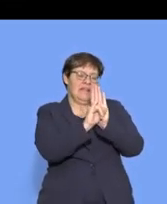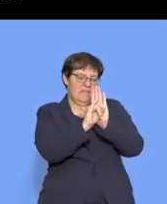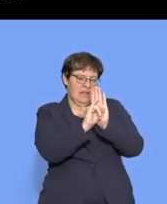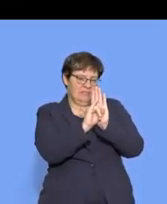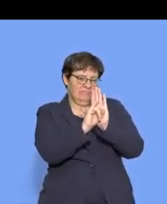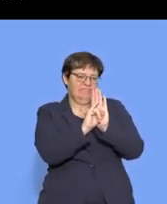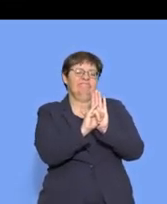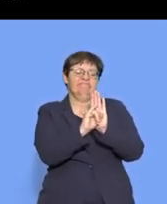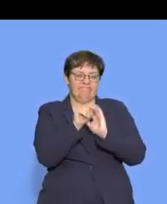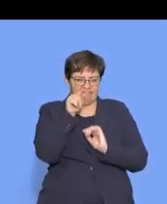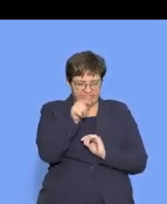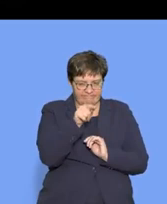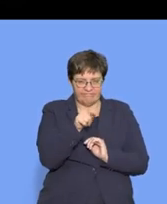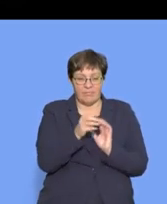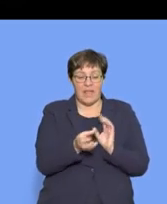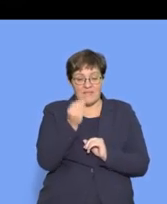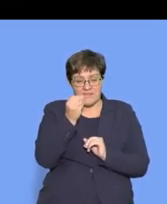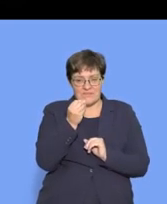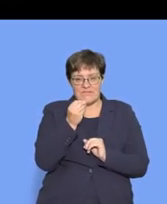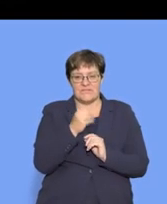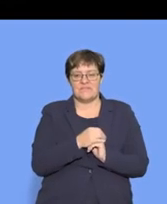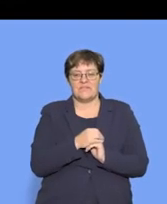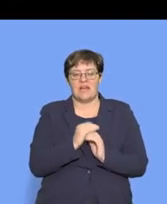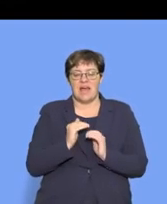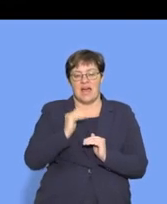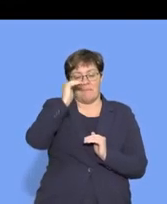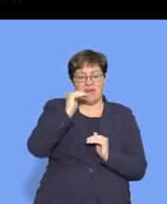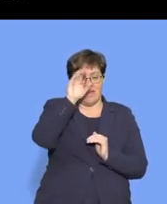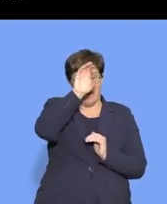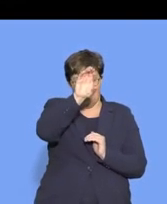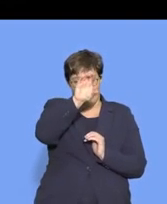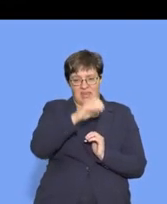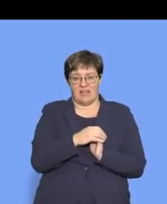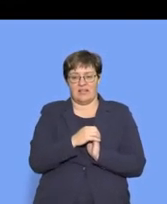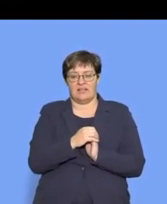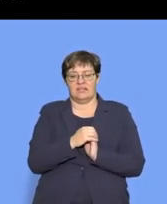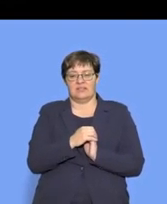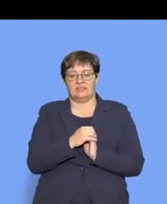identify. There is our upper and